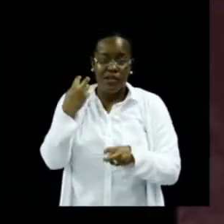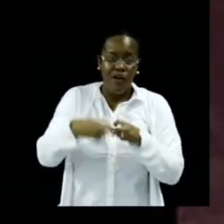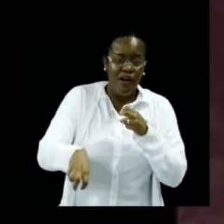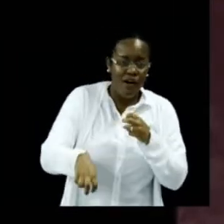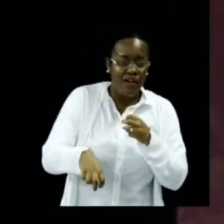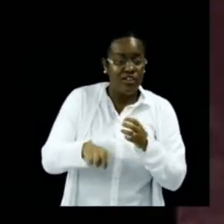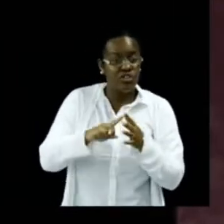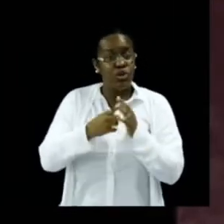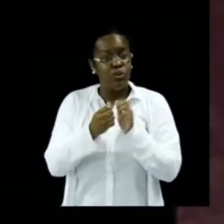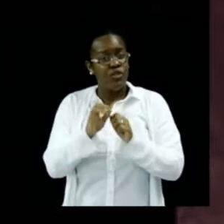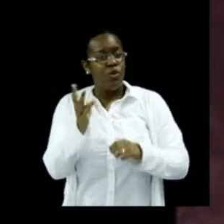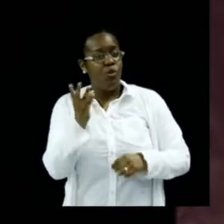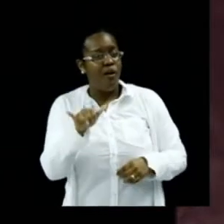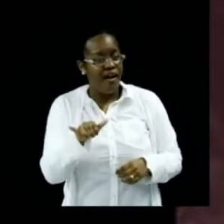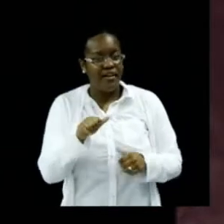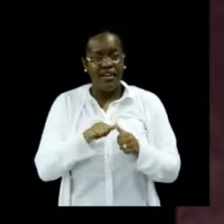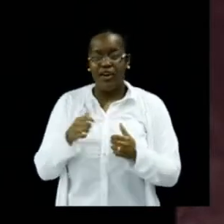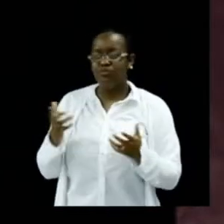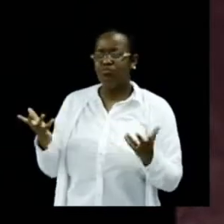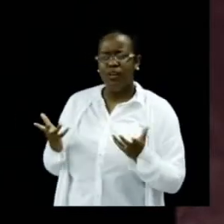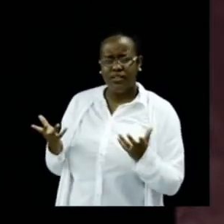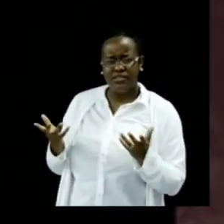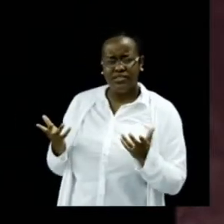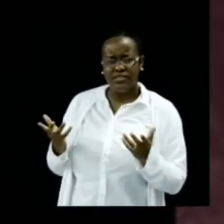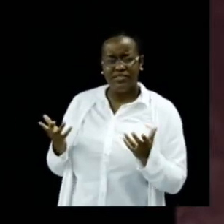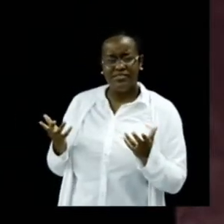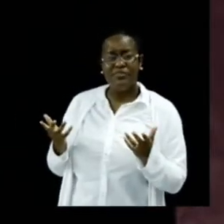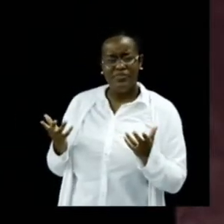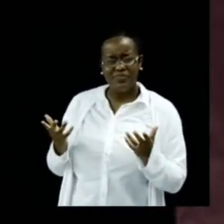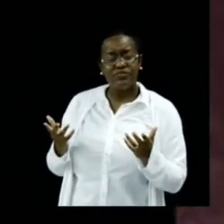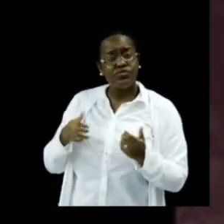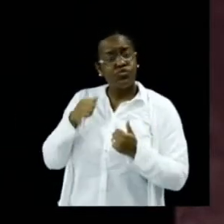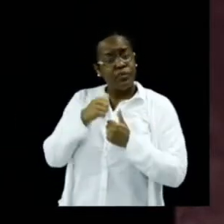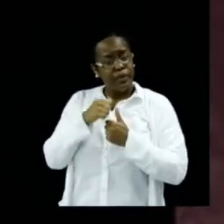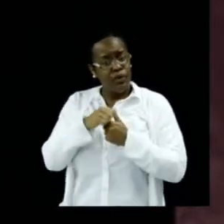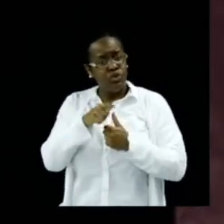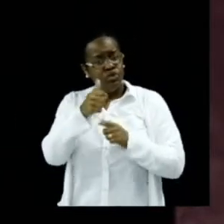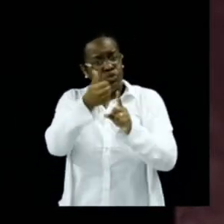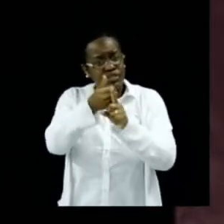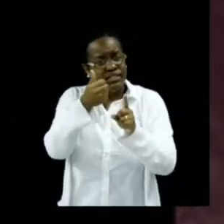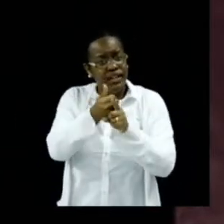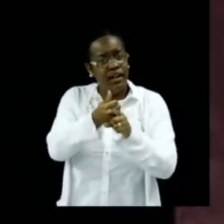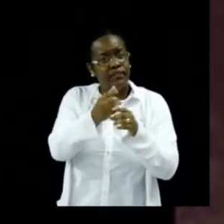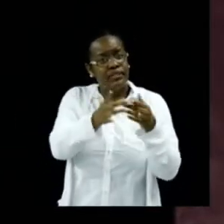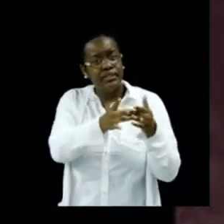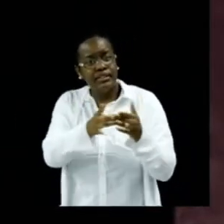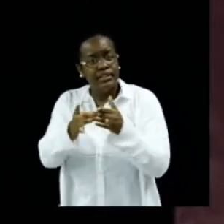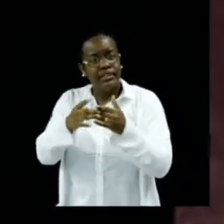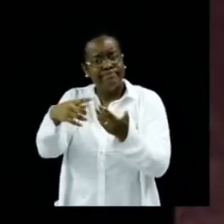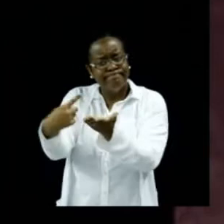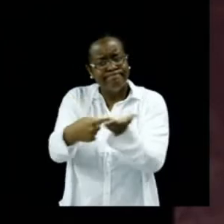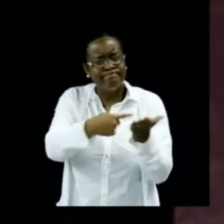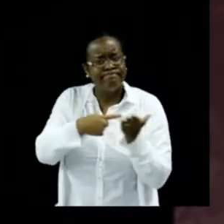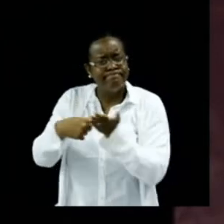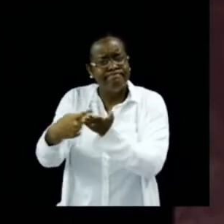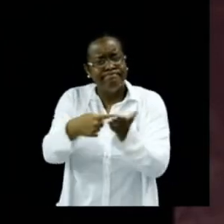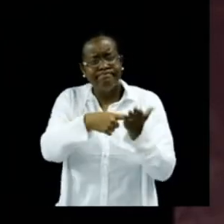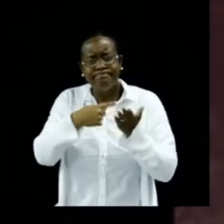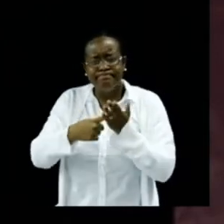why rather than what. You must help lead the discussion through the